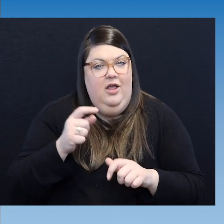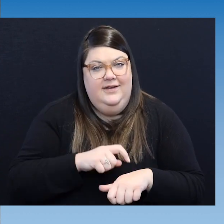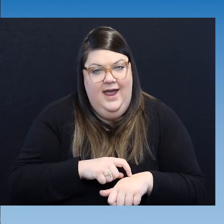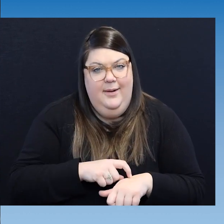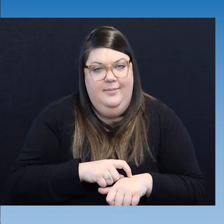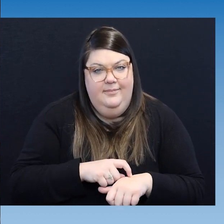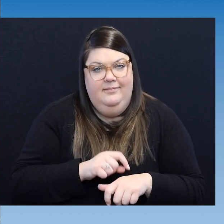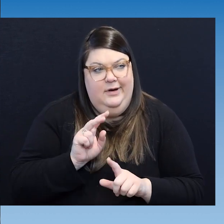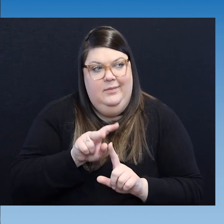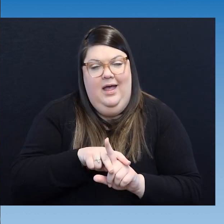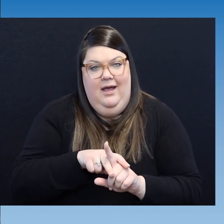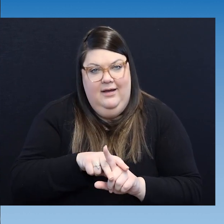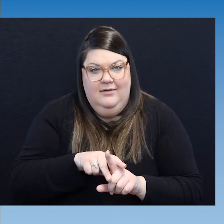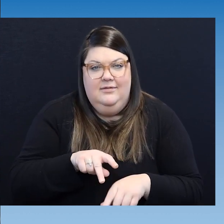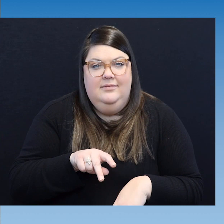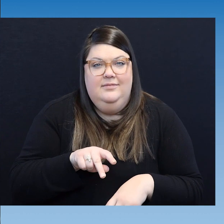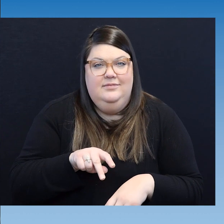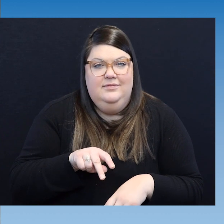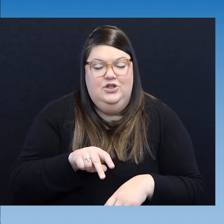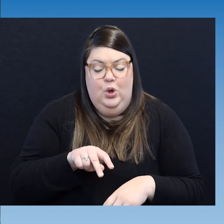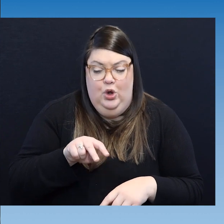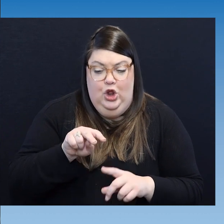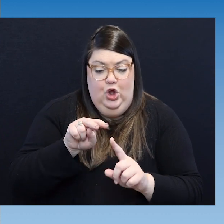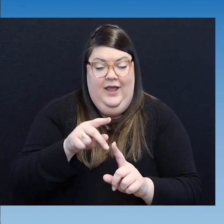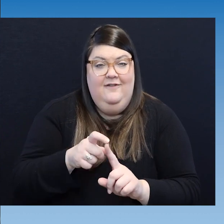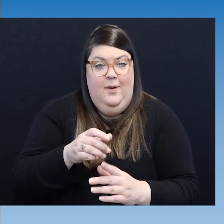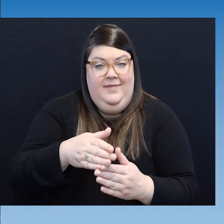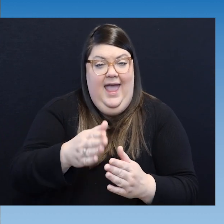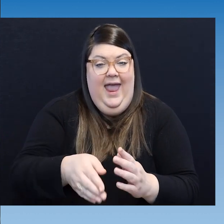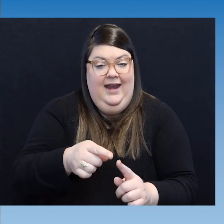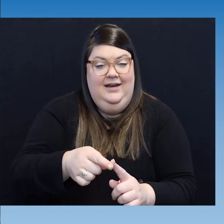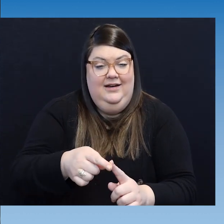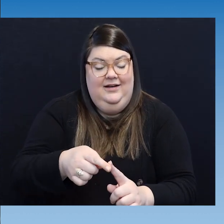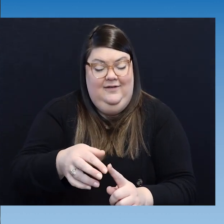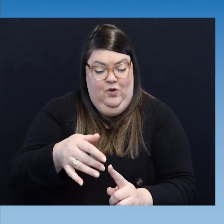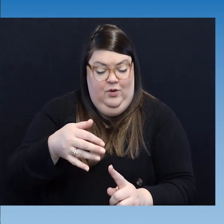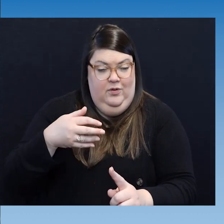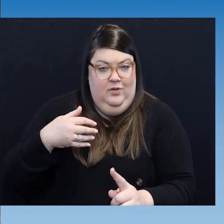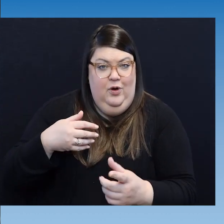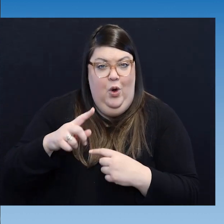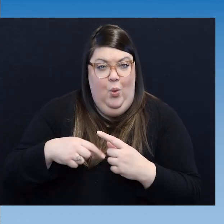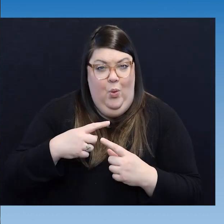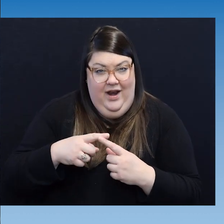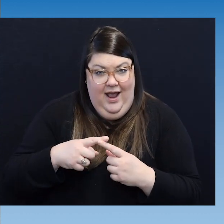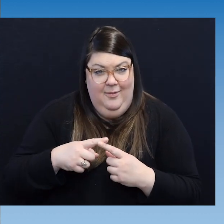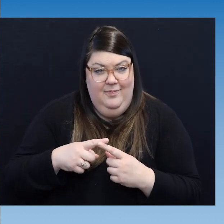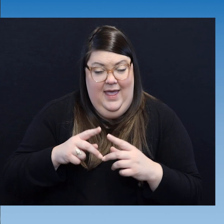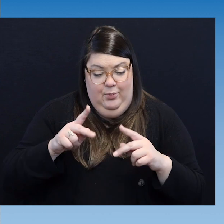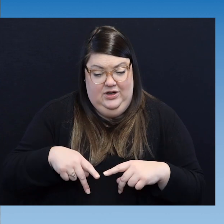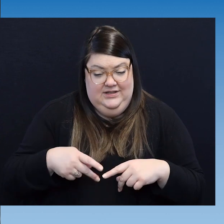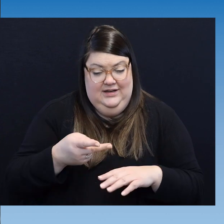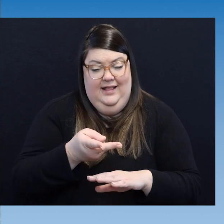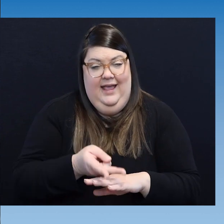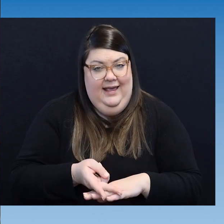all the time. So kind of looking from the end forward, you know, when I'm that person laying there at